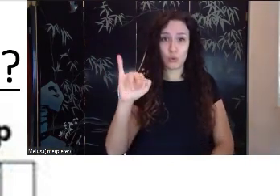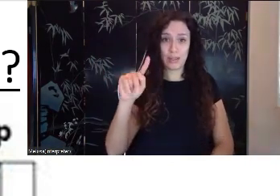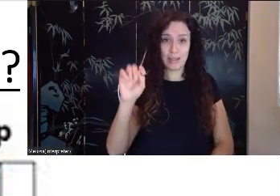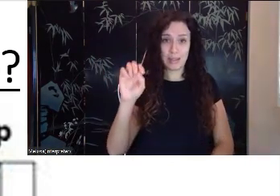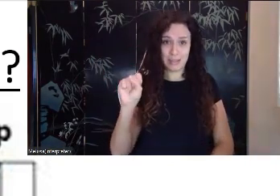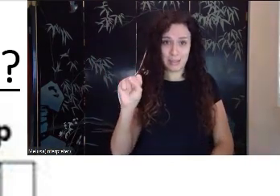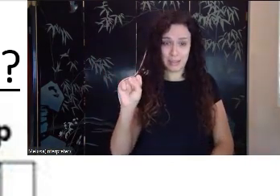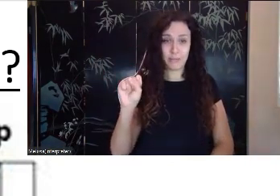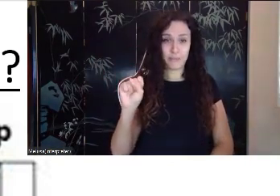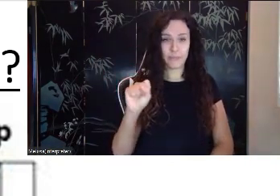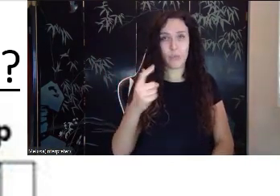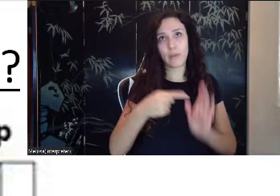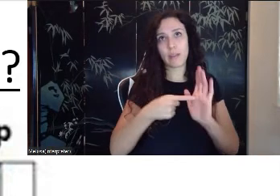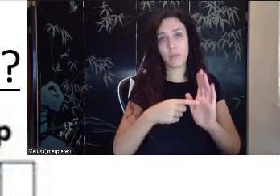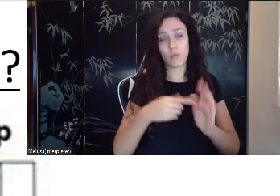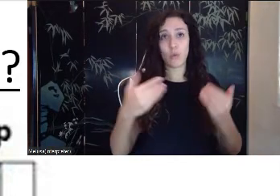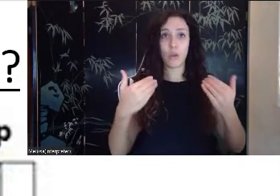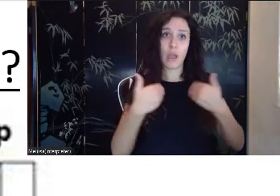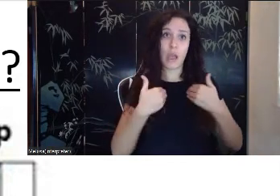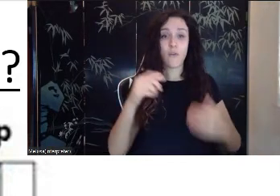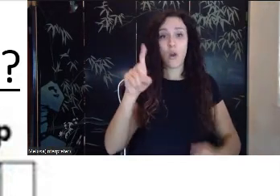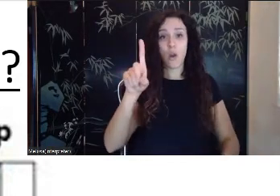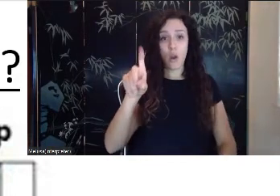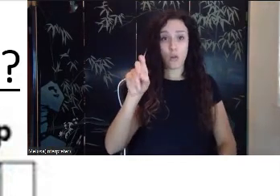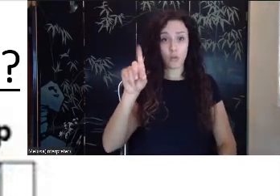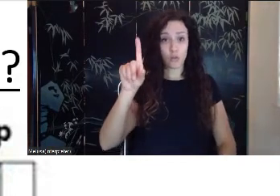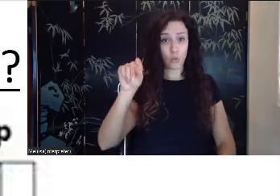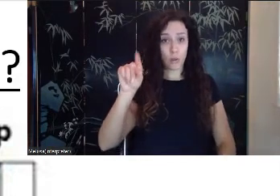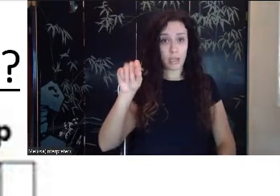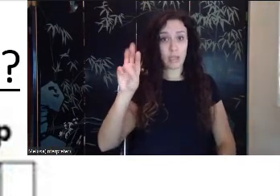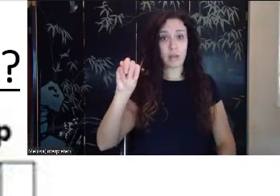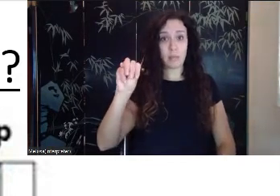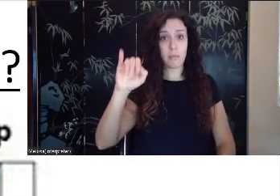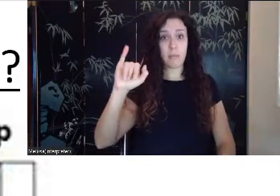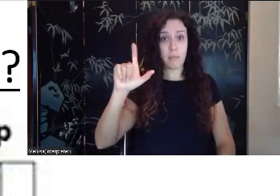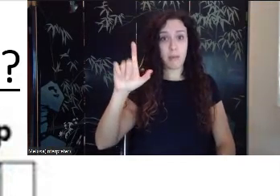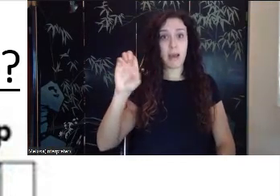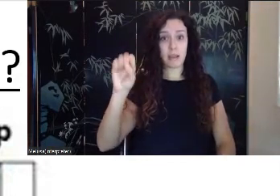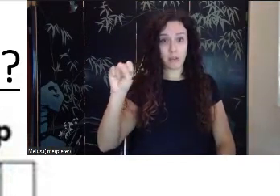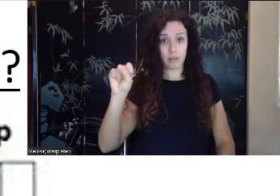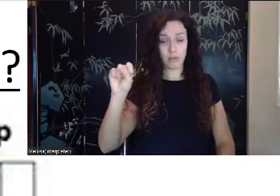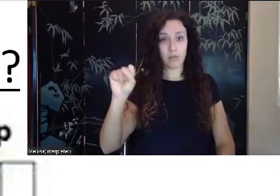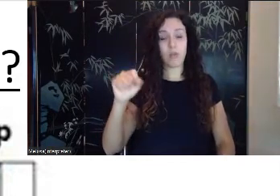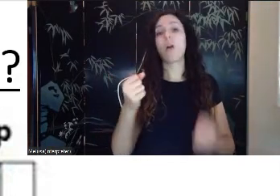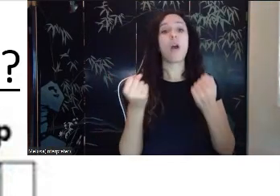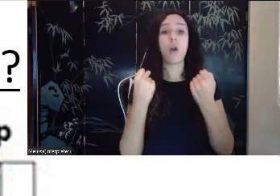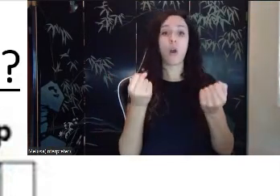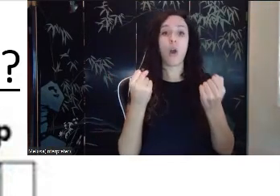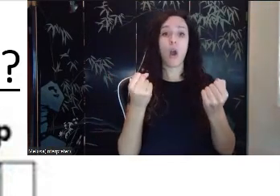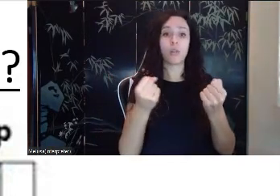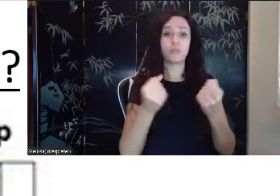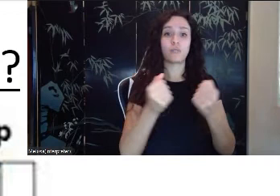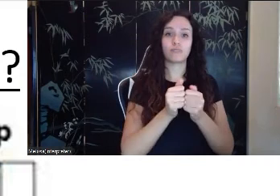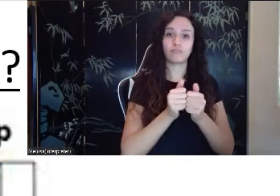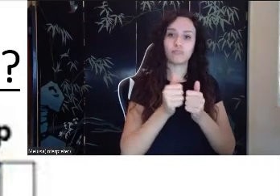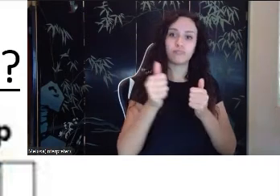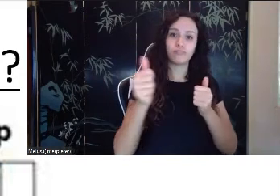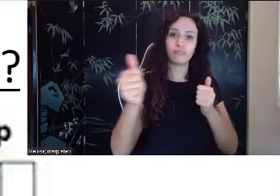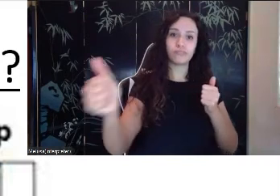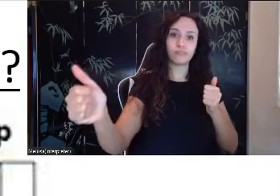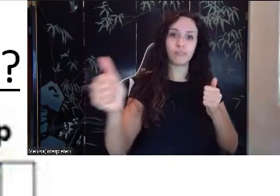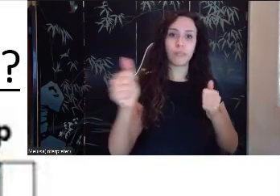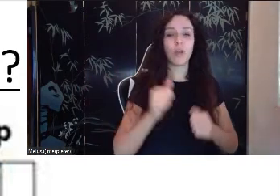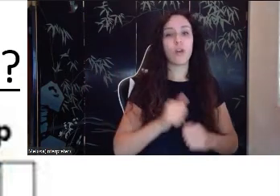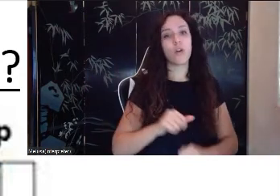if I have, say, 120 miles. So if a car can